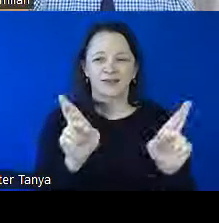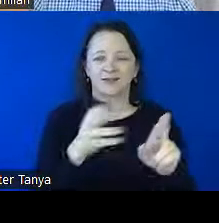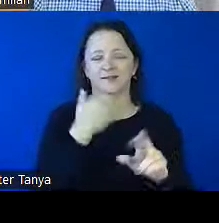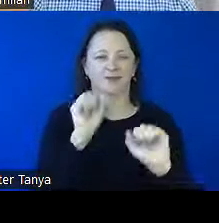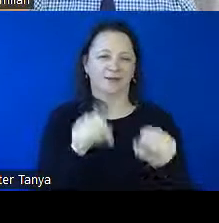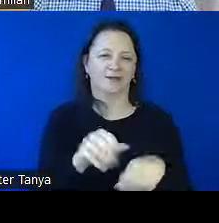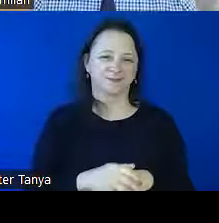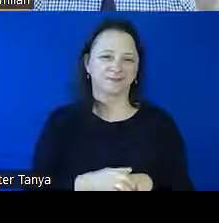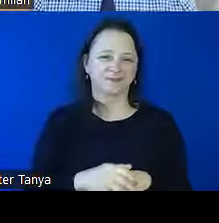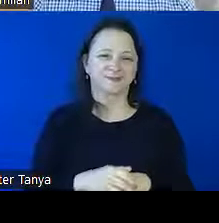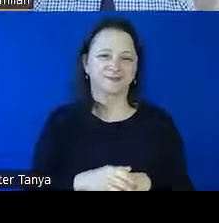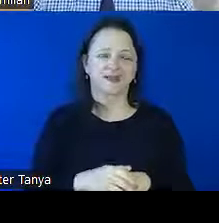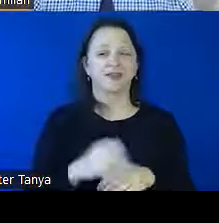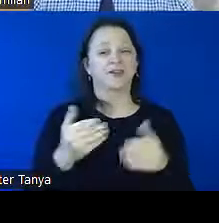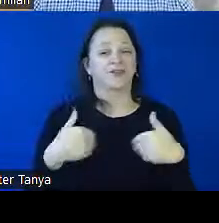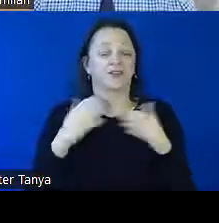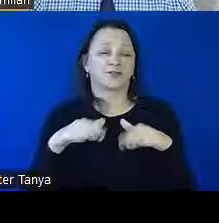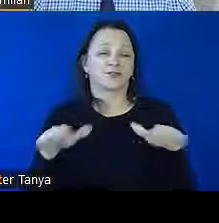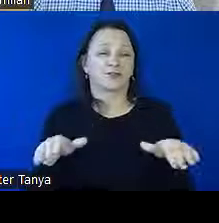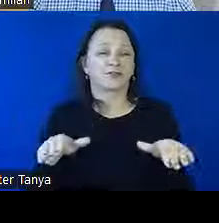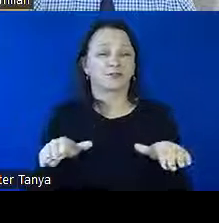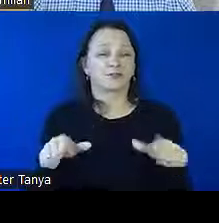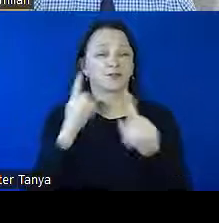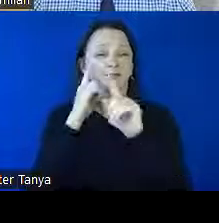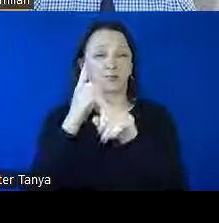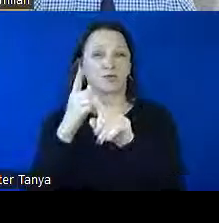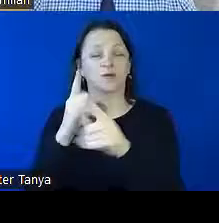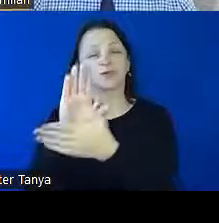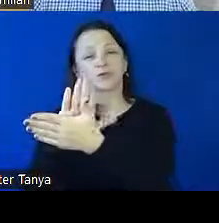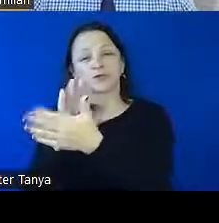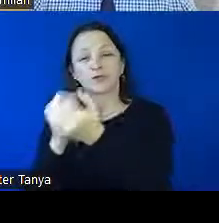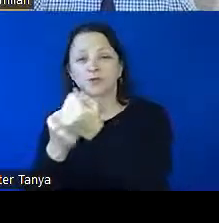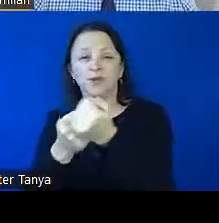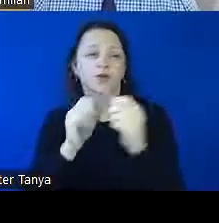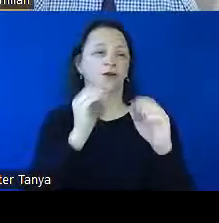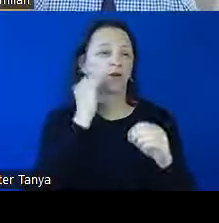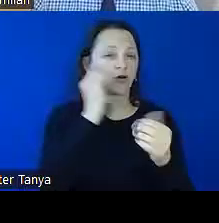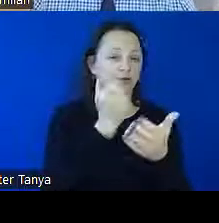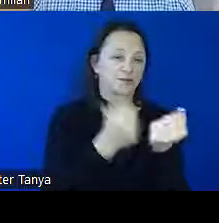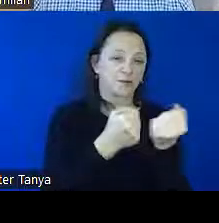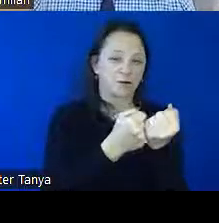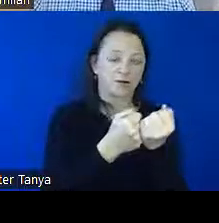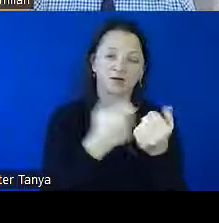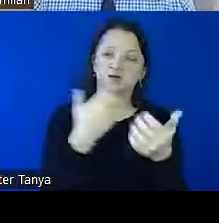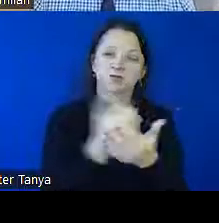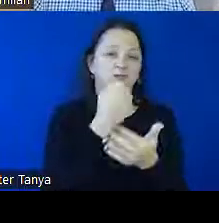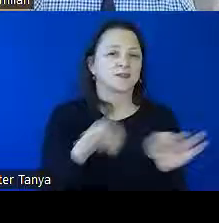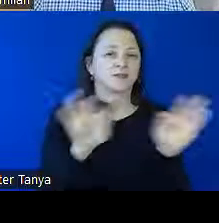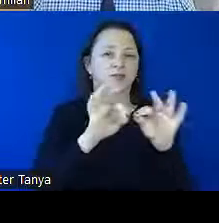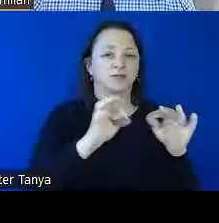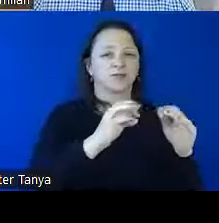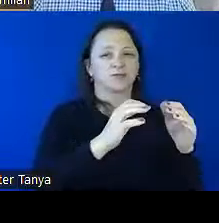can. In young children, we try to optimize home and school supports, especially any therapy that will help families and the child with skill